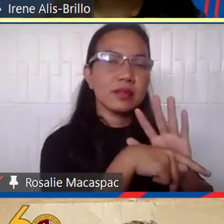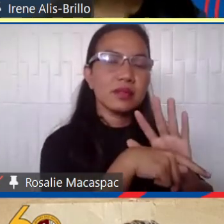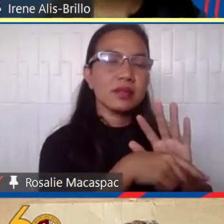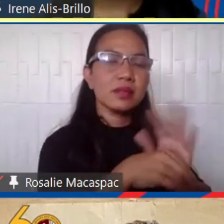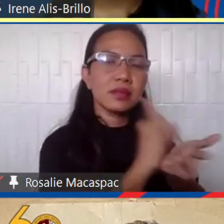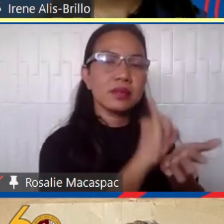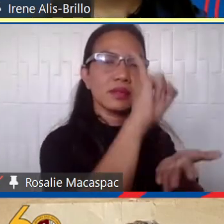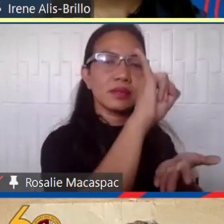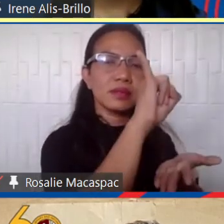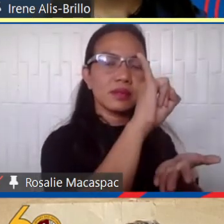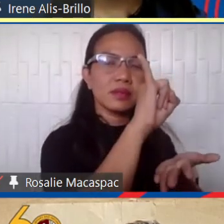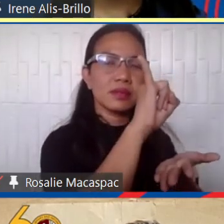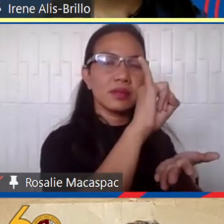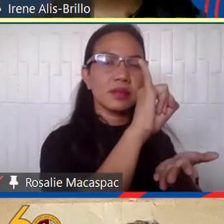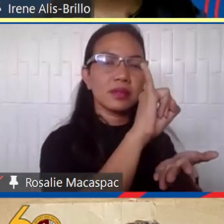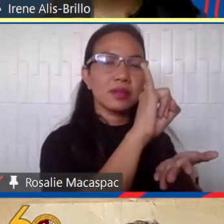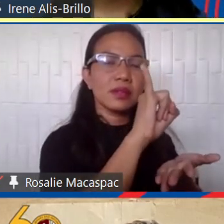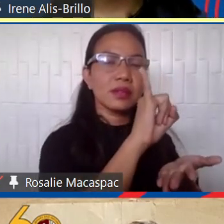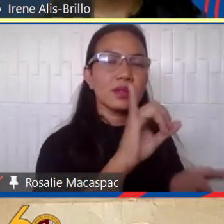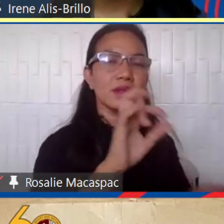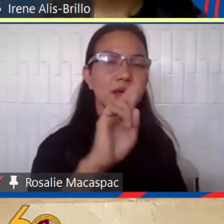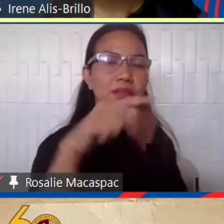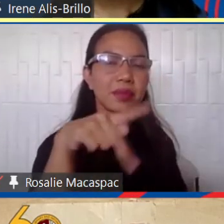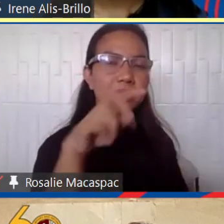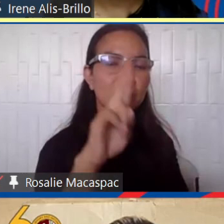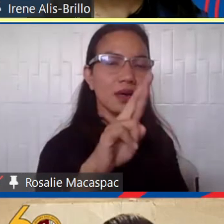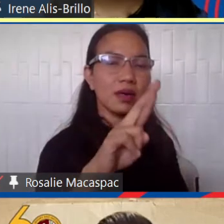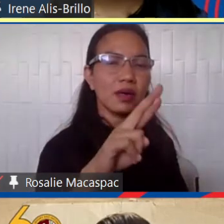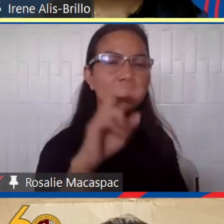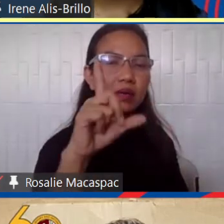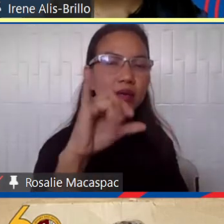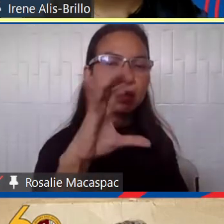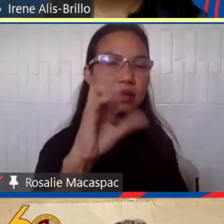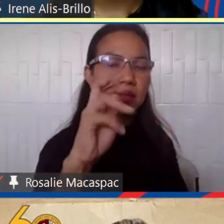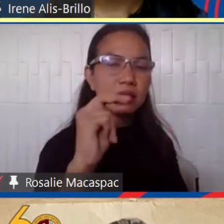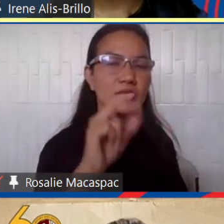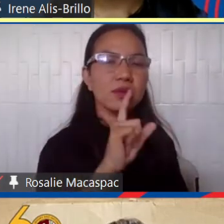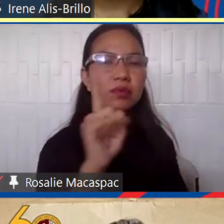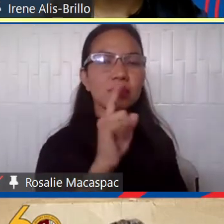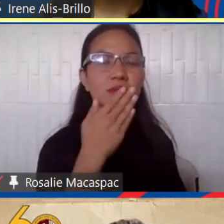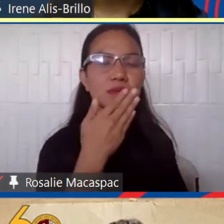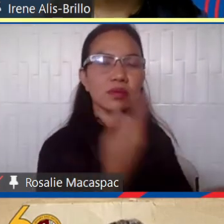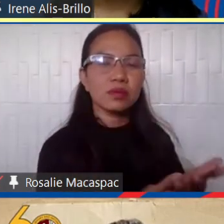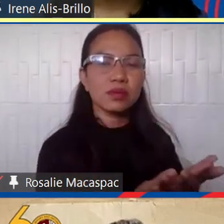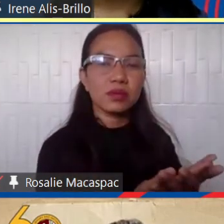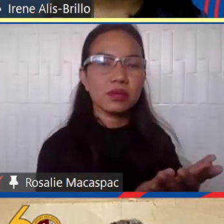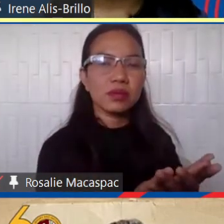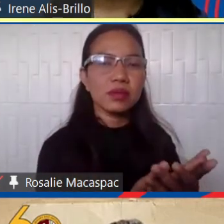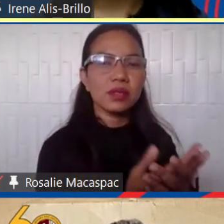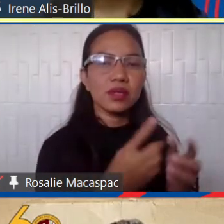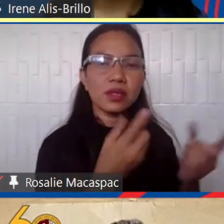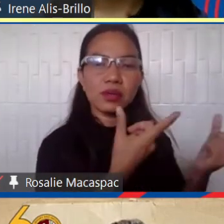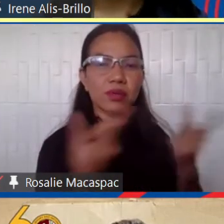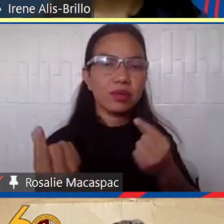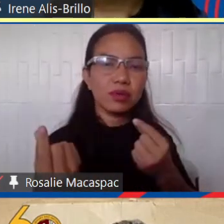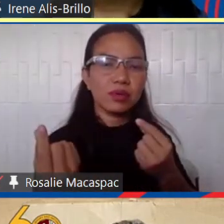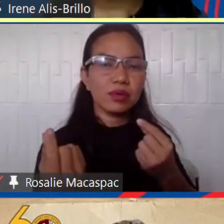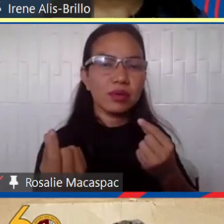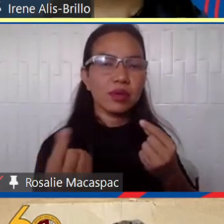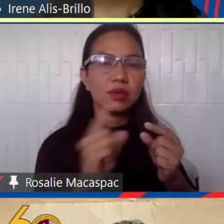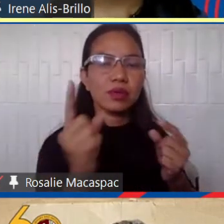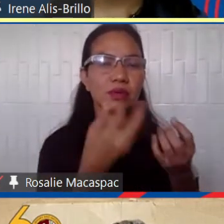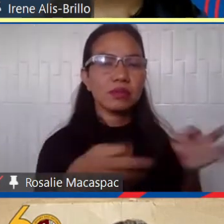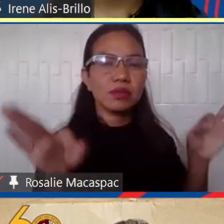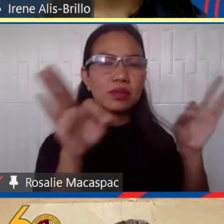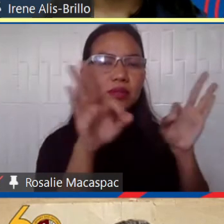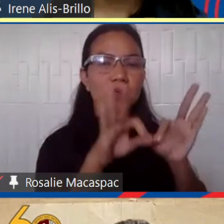institutional, funder, IPR, licensing, etc., what would be a good approach in doing so? What would be the vital parts in